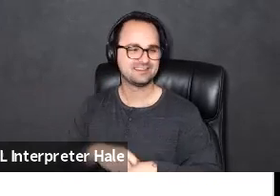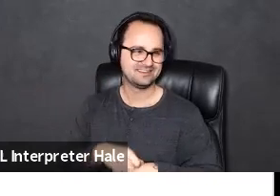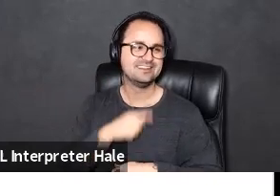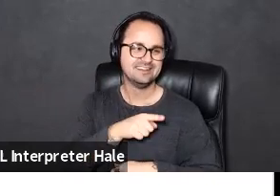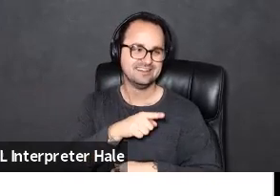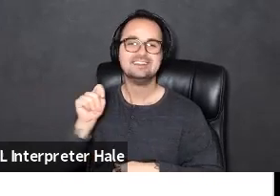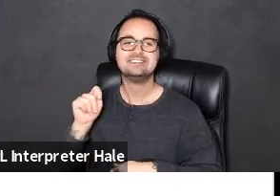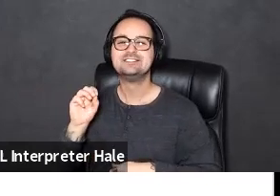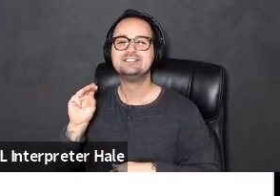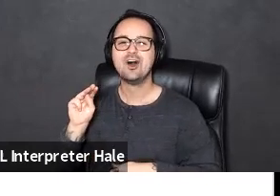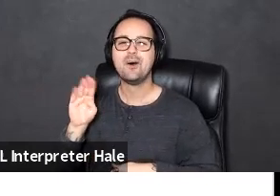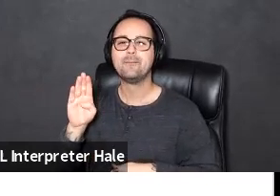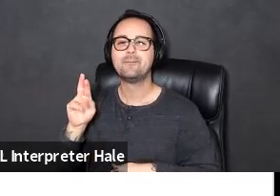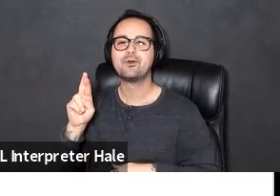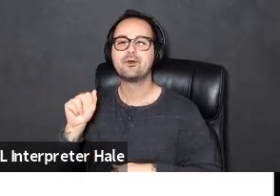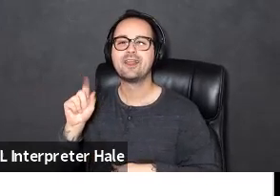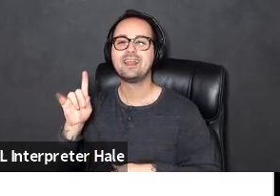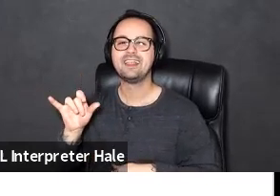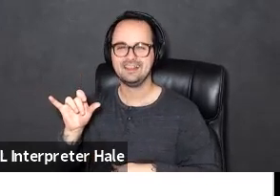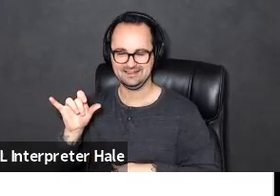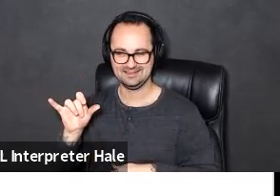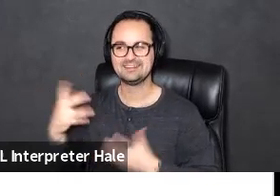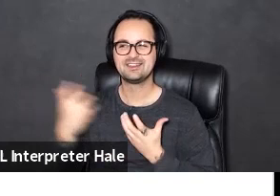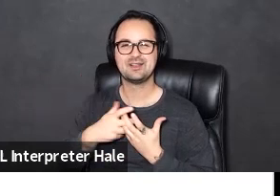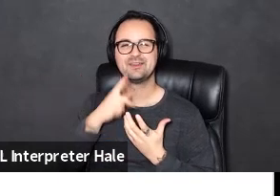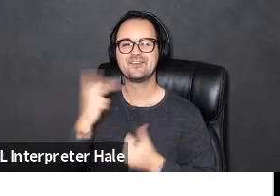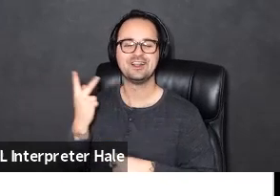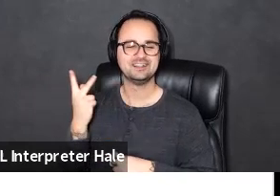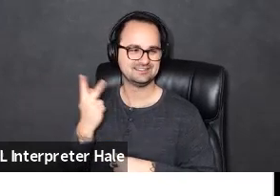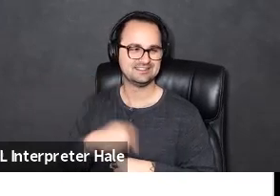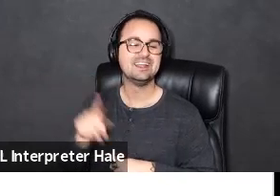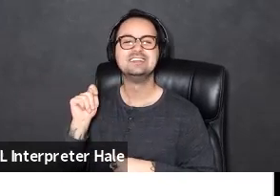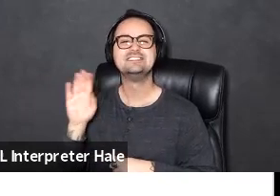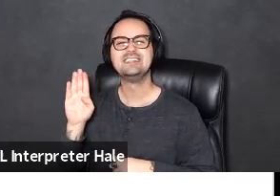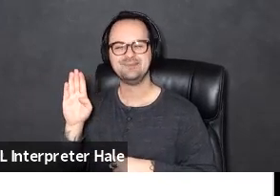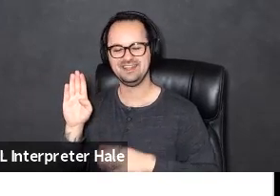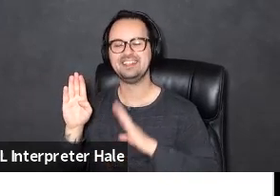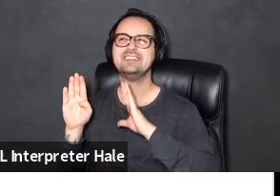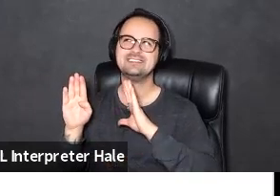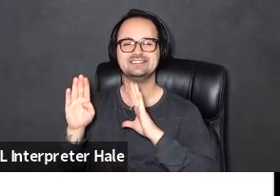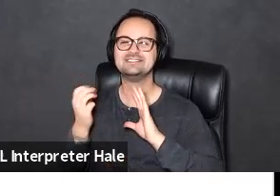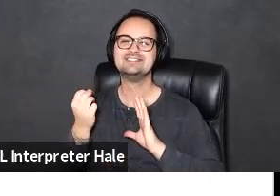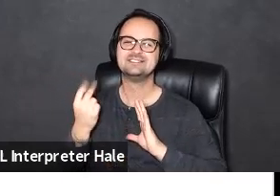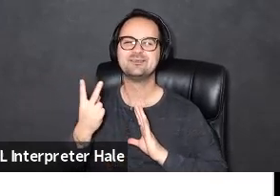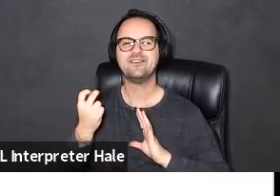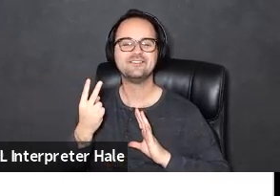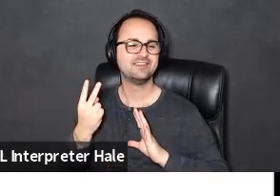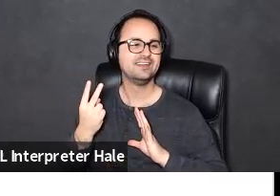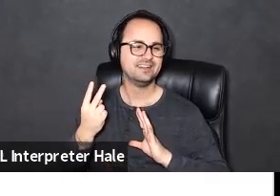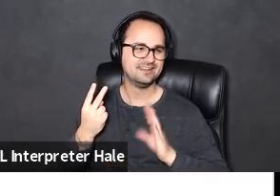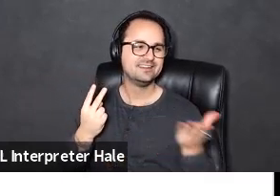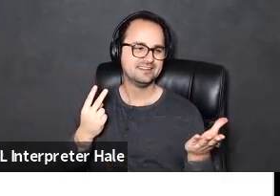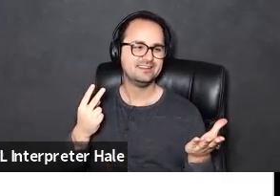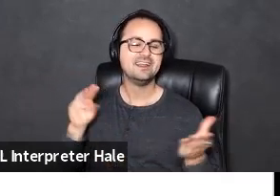Brady jerseys. They're custom to us. We still wear the TB12. So let's face it, he's still playing and he's the GOAT. And you can't find Mac